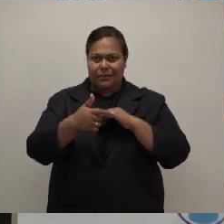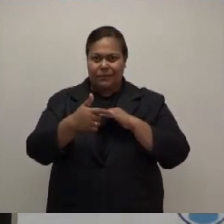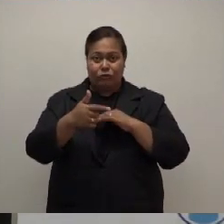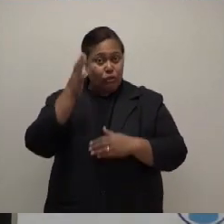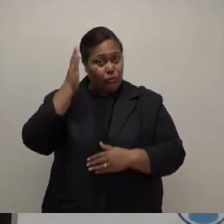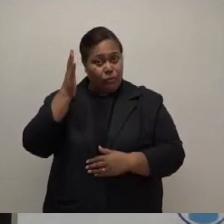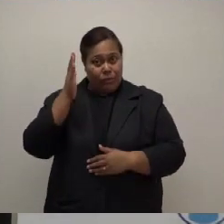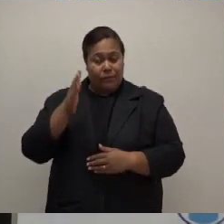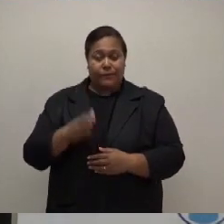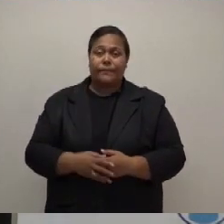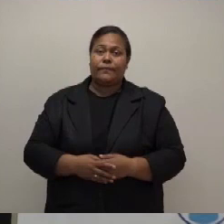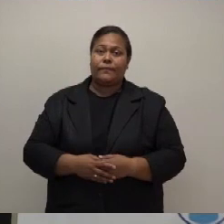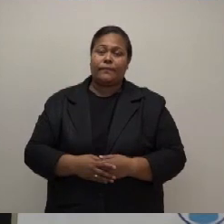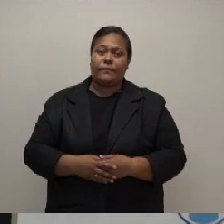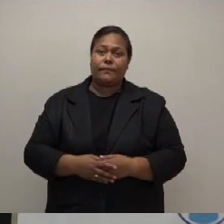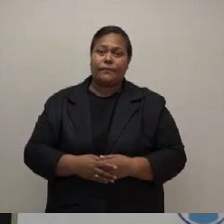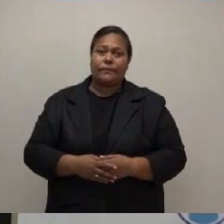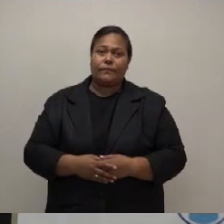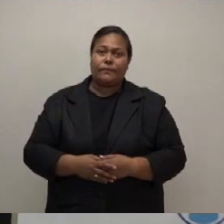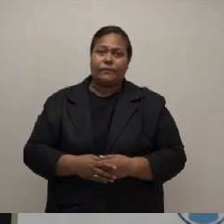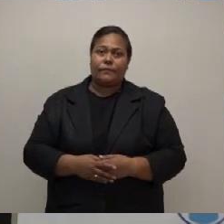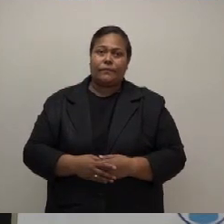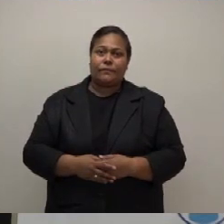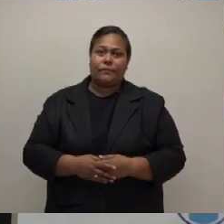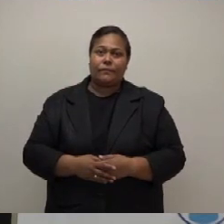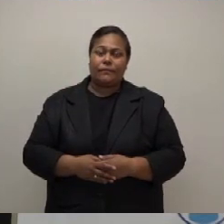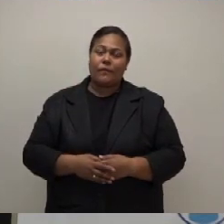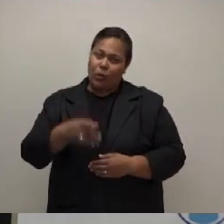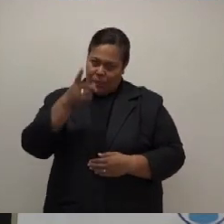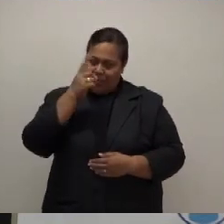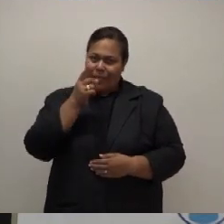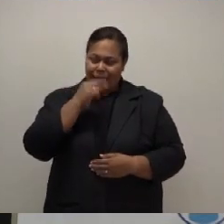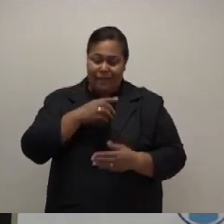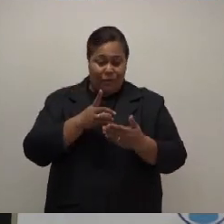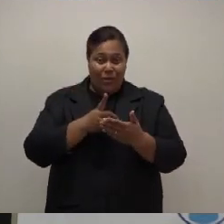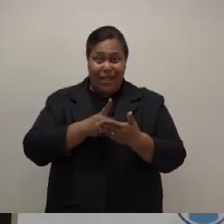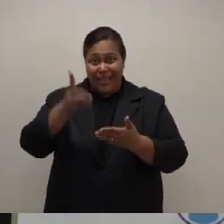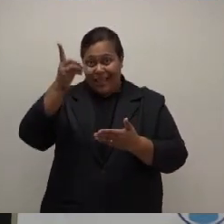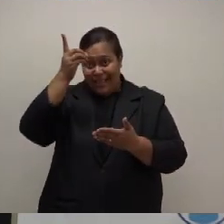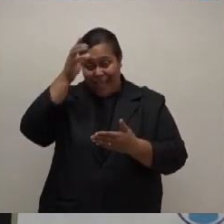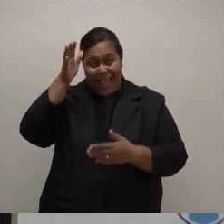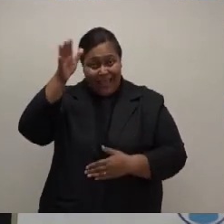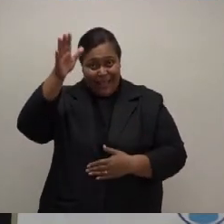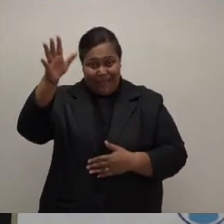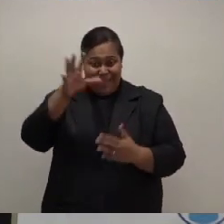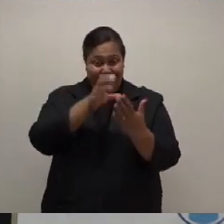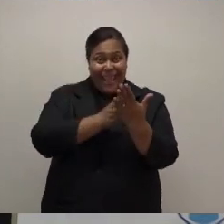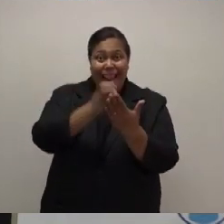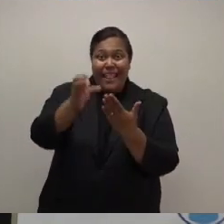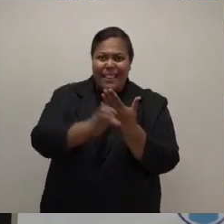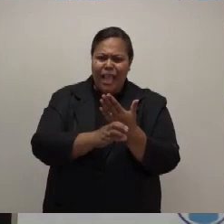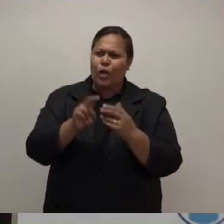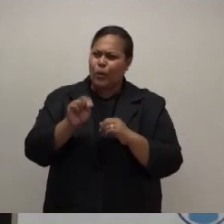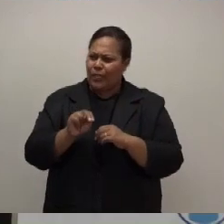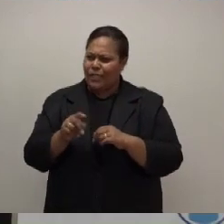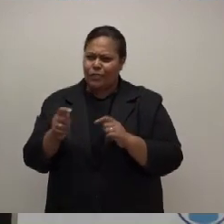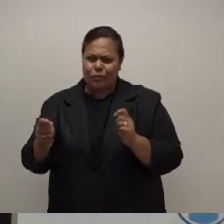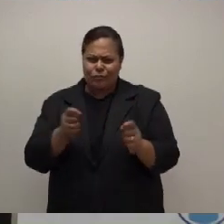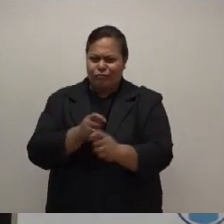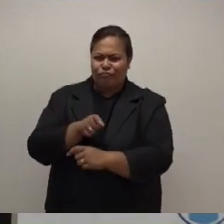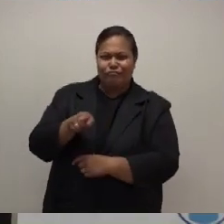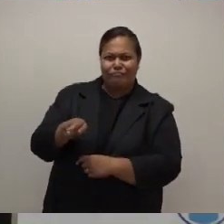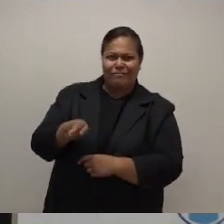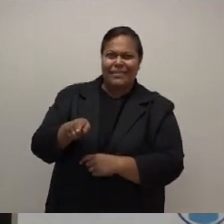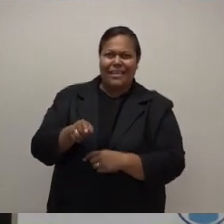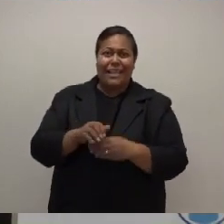To safely ease back into the academic calendar and give our school leaders the space to adjust, Year 12 and